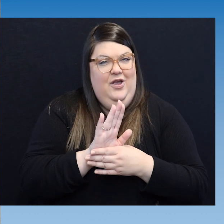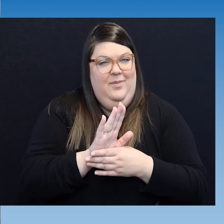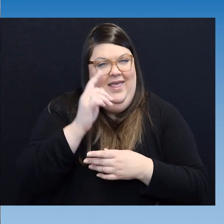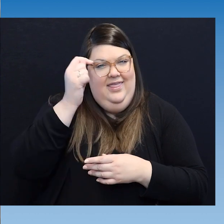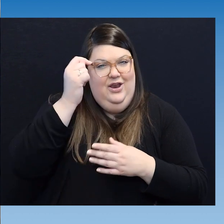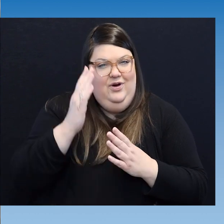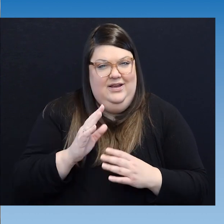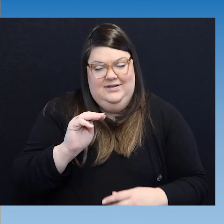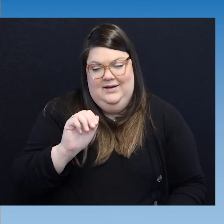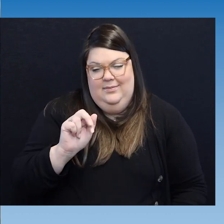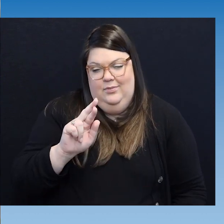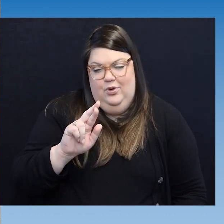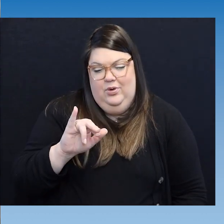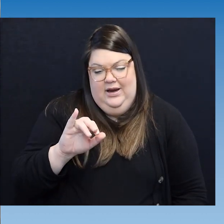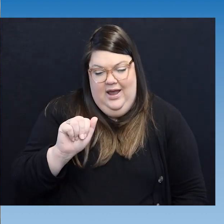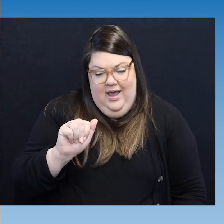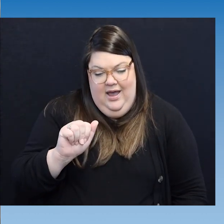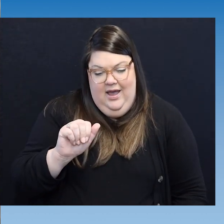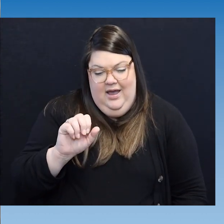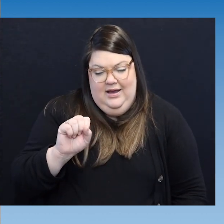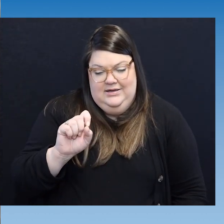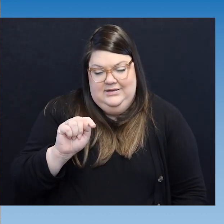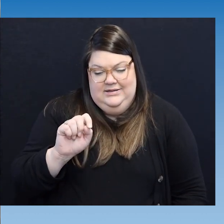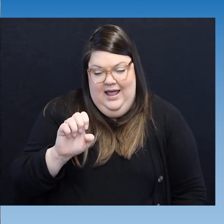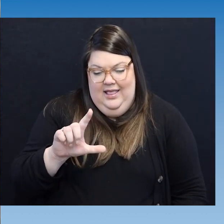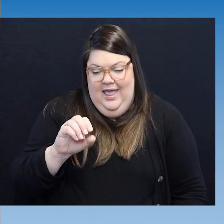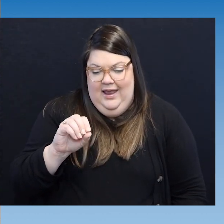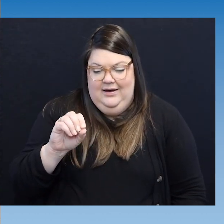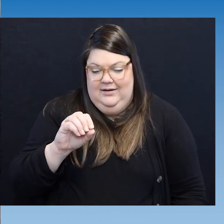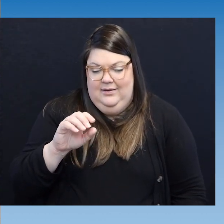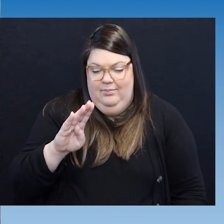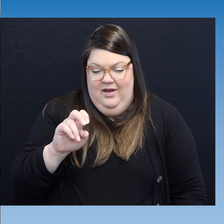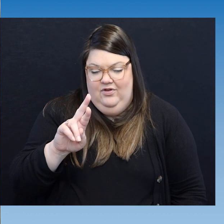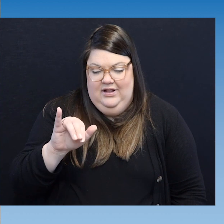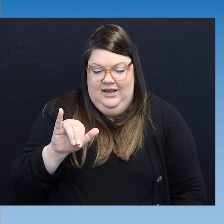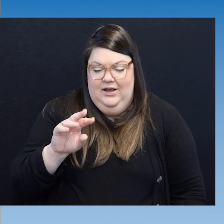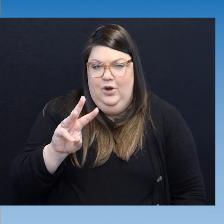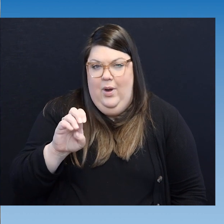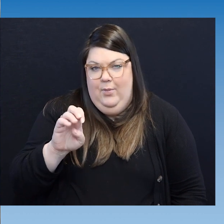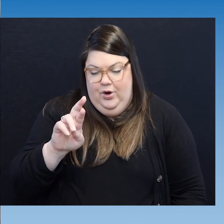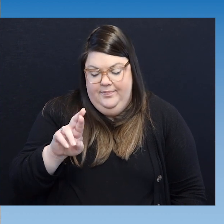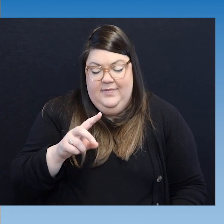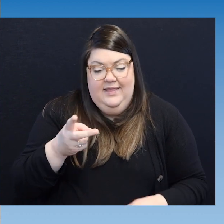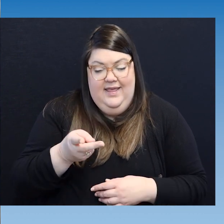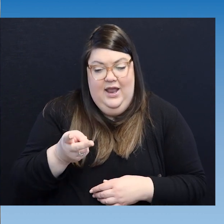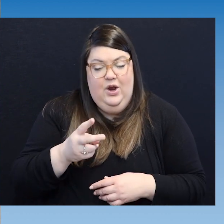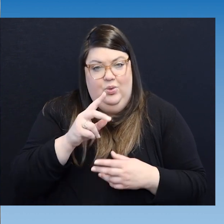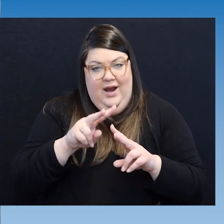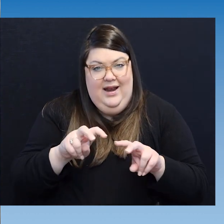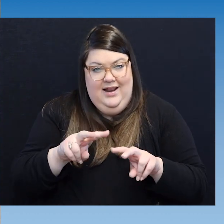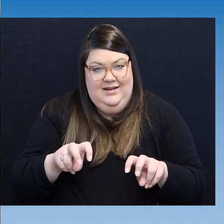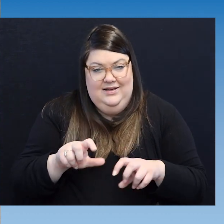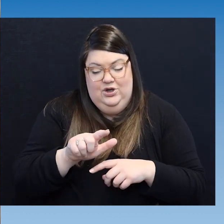film theorists, Maria Stell and Beverly Weber. And they were actually analyzing